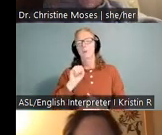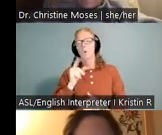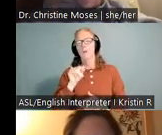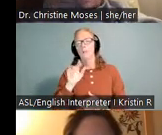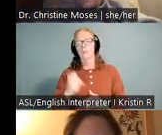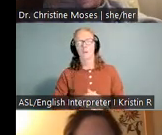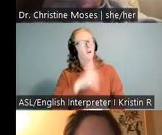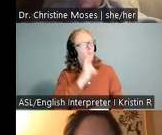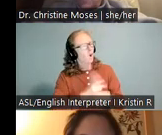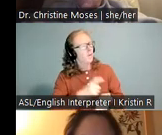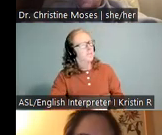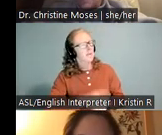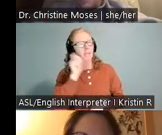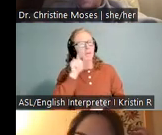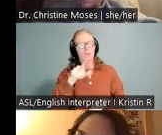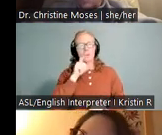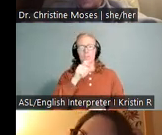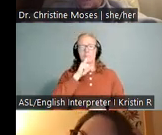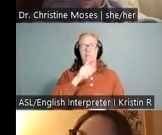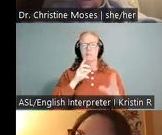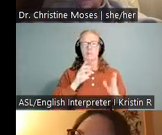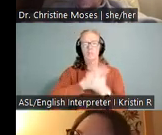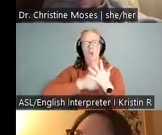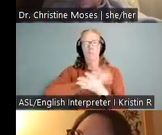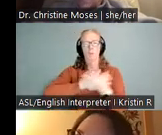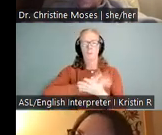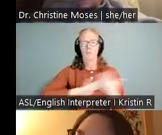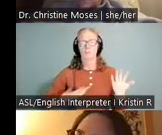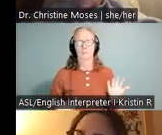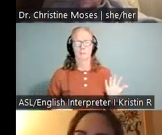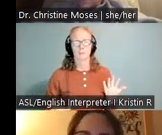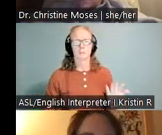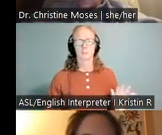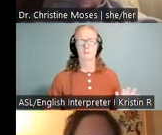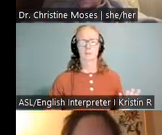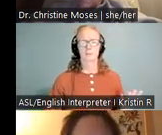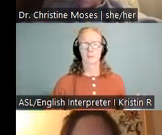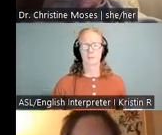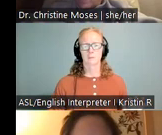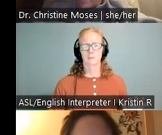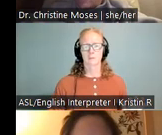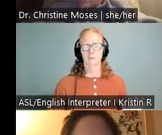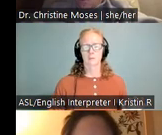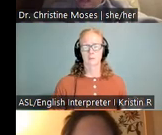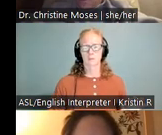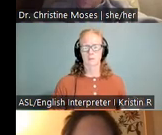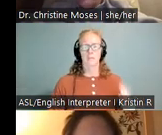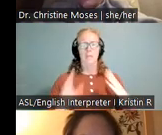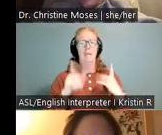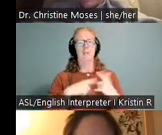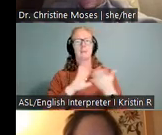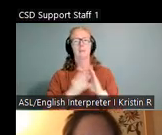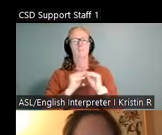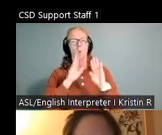Staff, we're having a hard time hearing you. It's kind of like garbled and getting quieter and quieter.